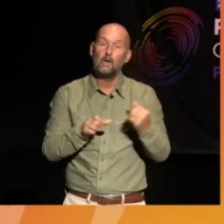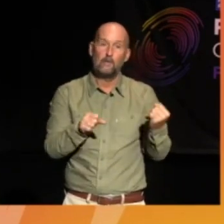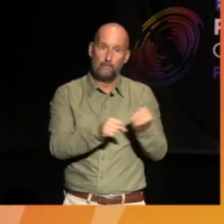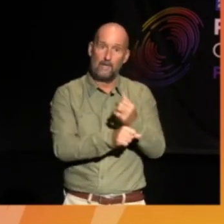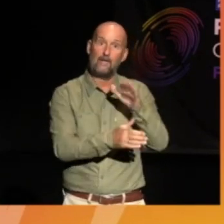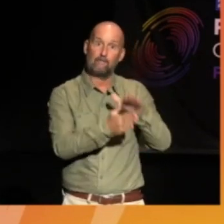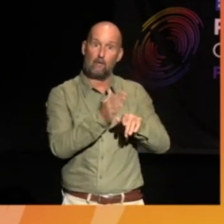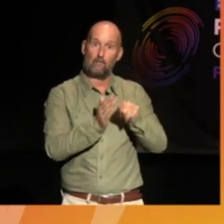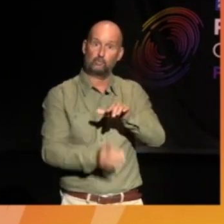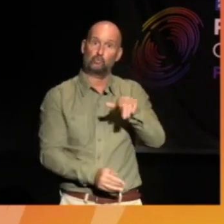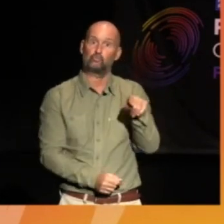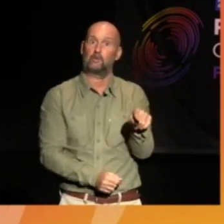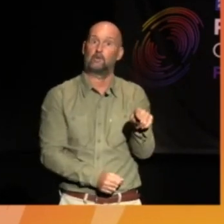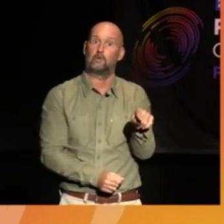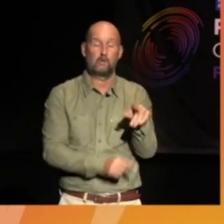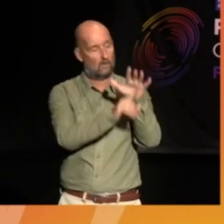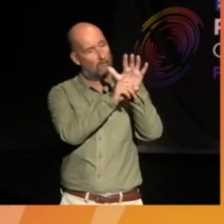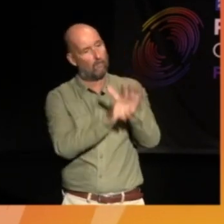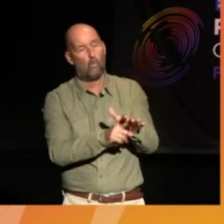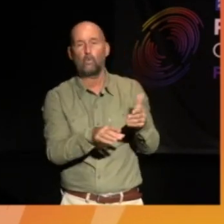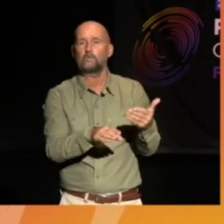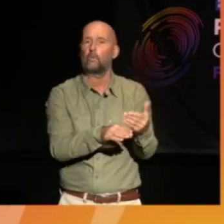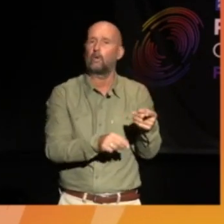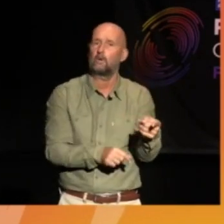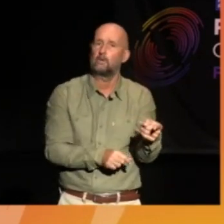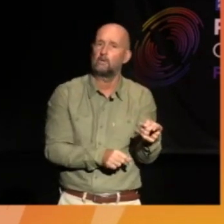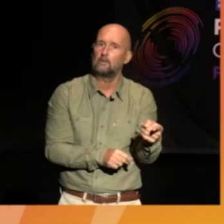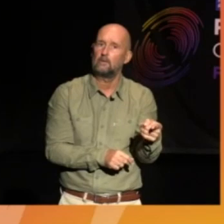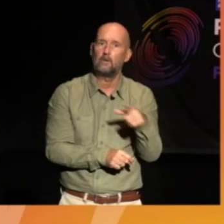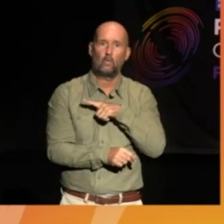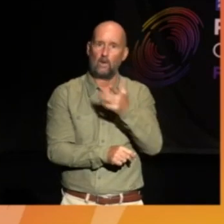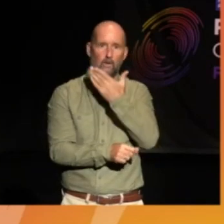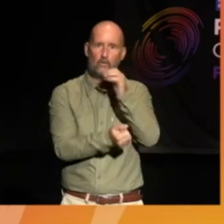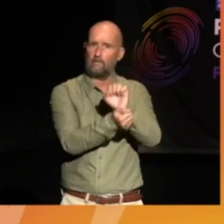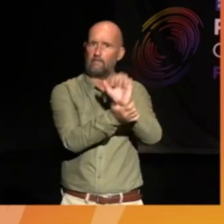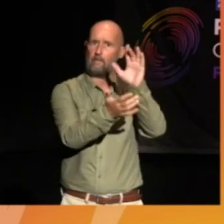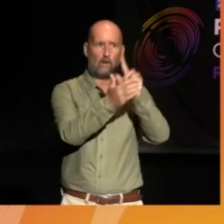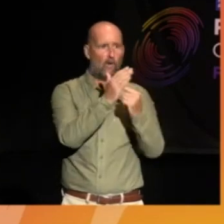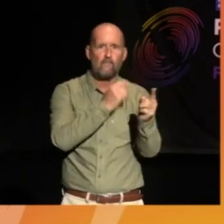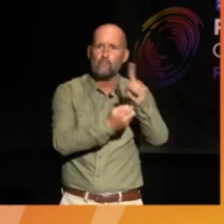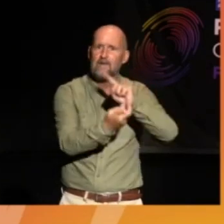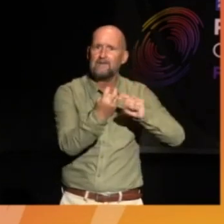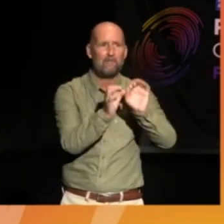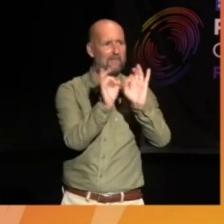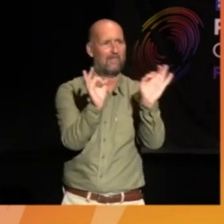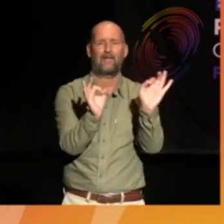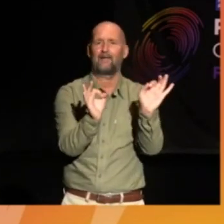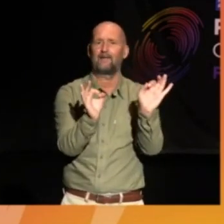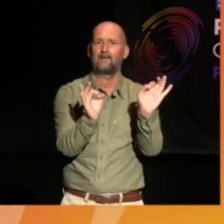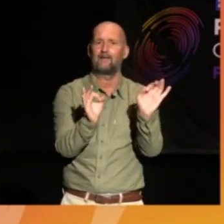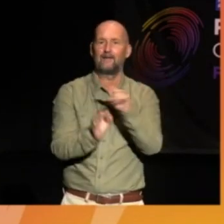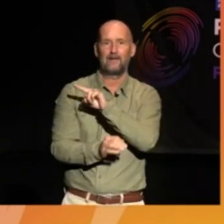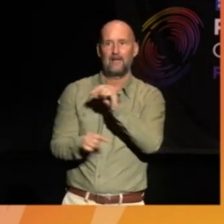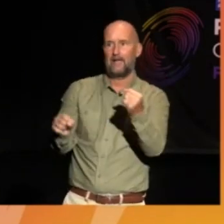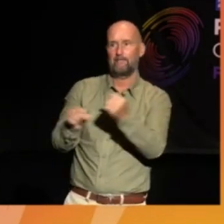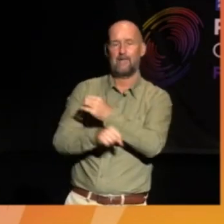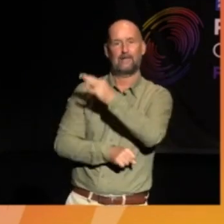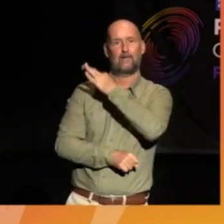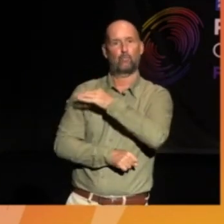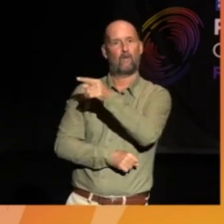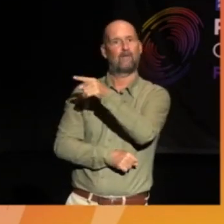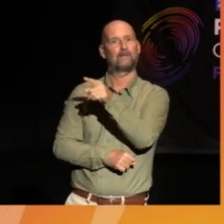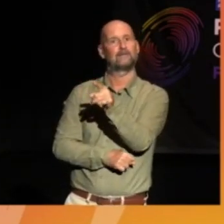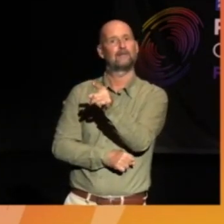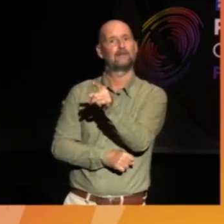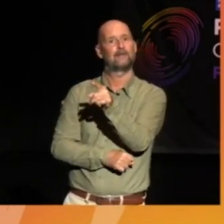child labor workforce at the cost of their childhood and freedom. So those who are making money, they are well connected